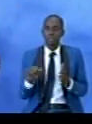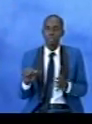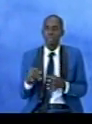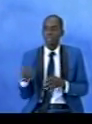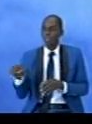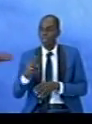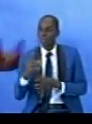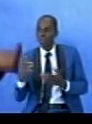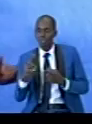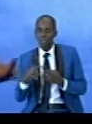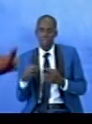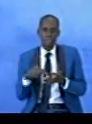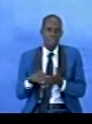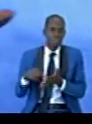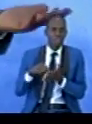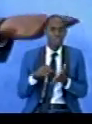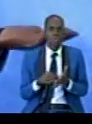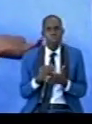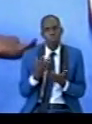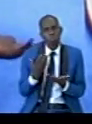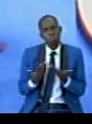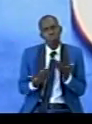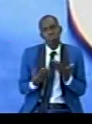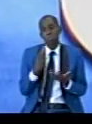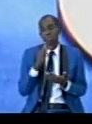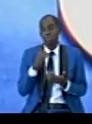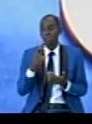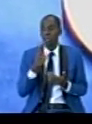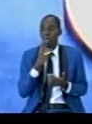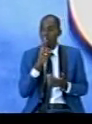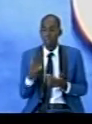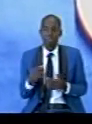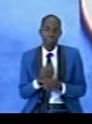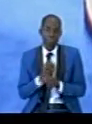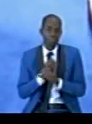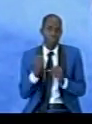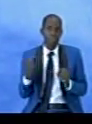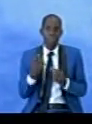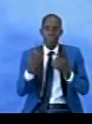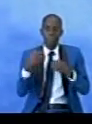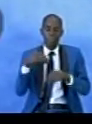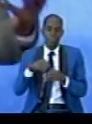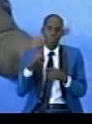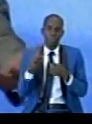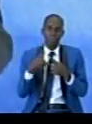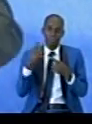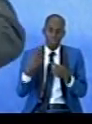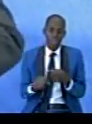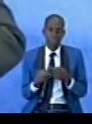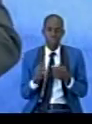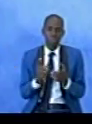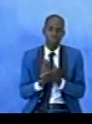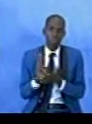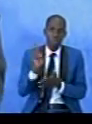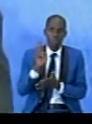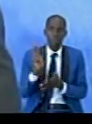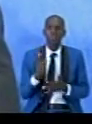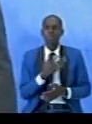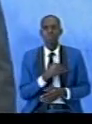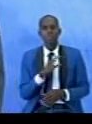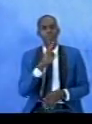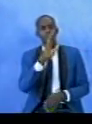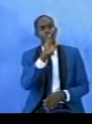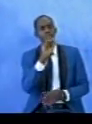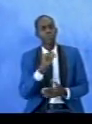want this, or maybe you've been born again and you come to the college, and so people, they come to welcome you, they say,